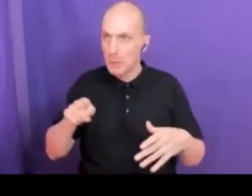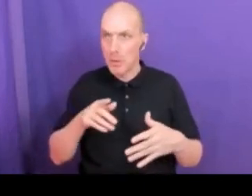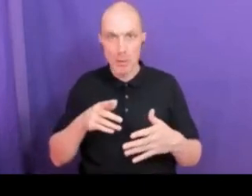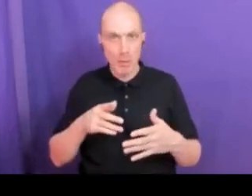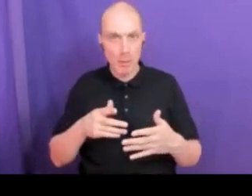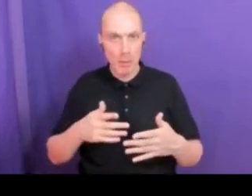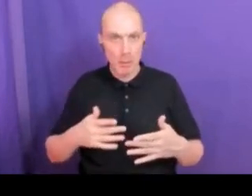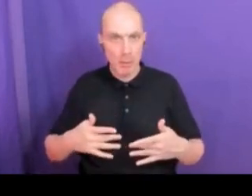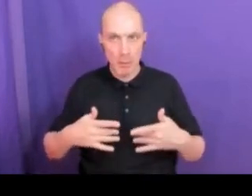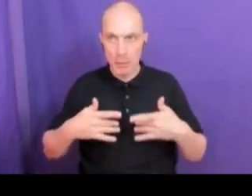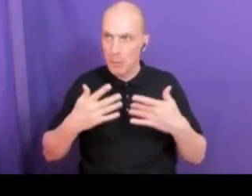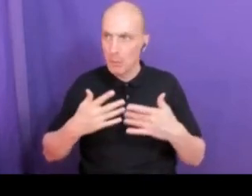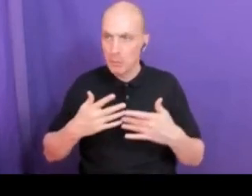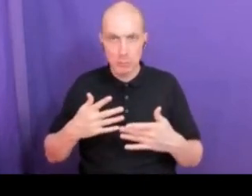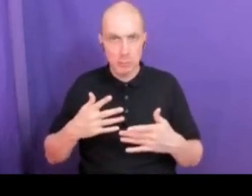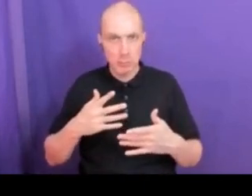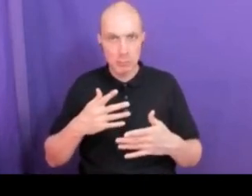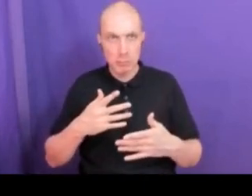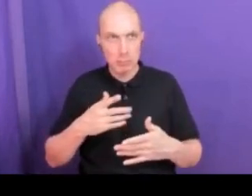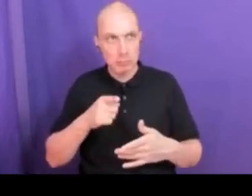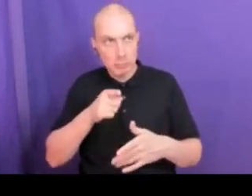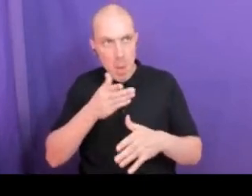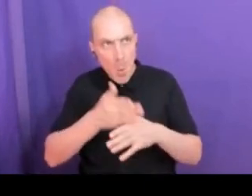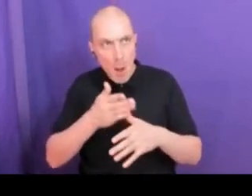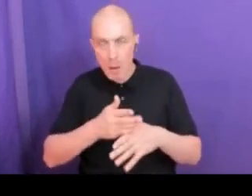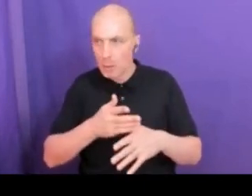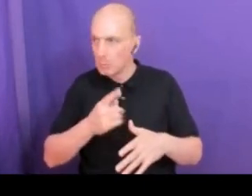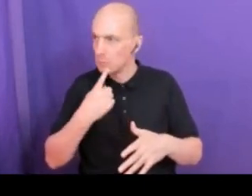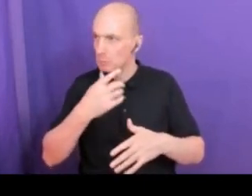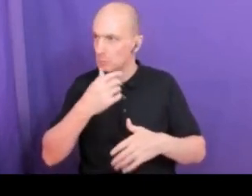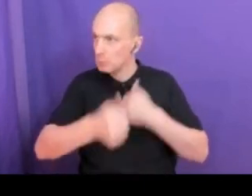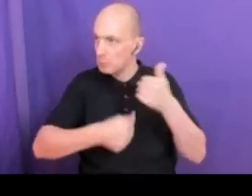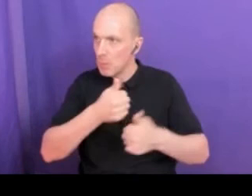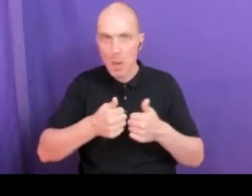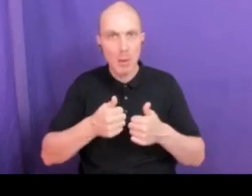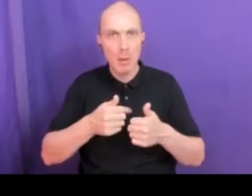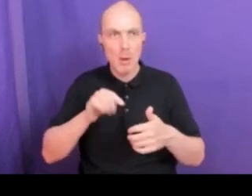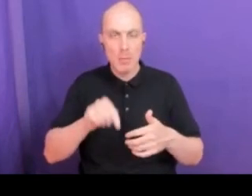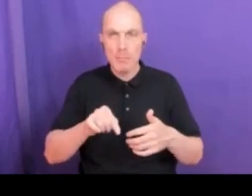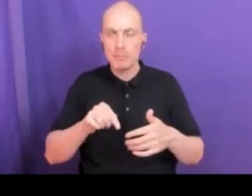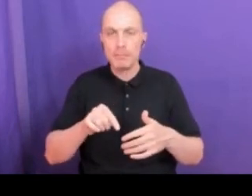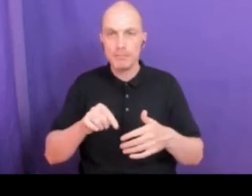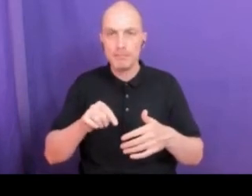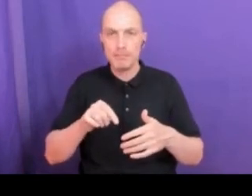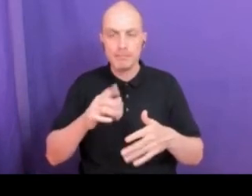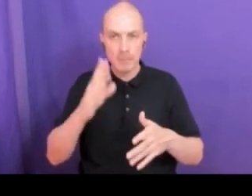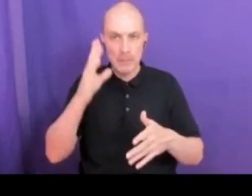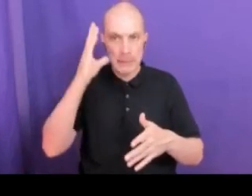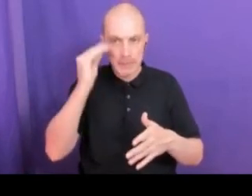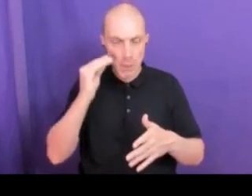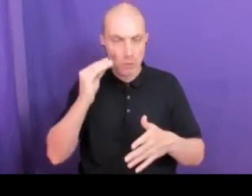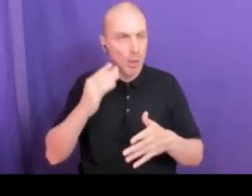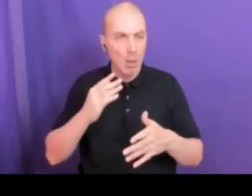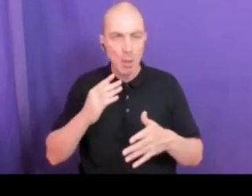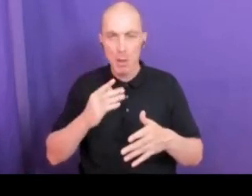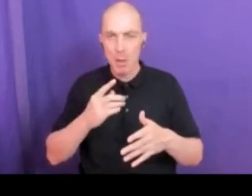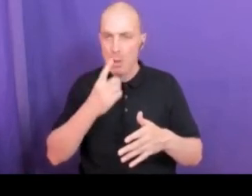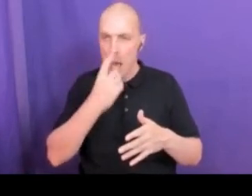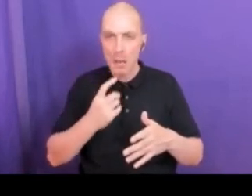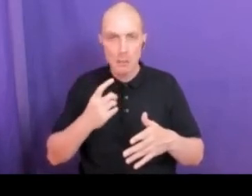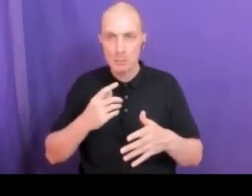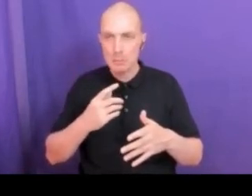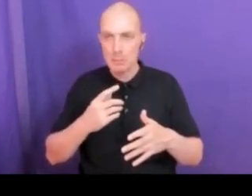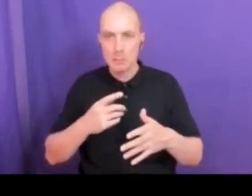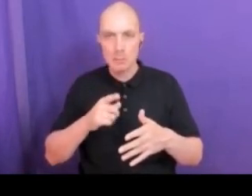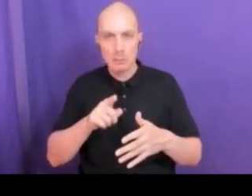Scotland work to date in terms of making environments dementia friendly and for people to understand dementia and how to to